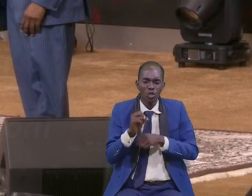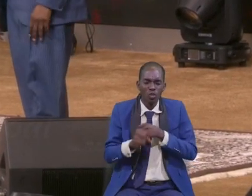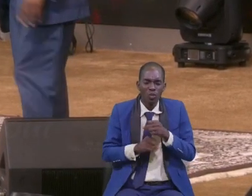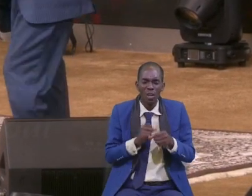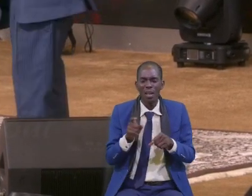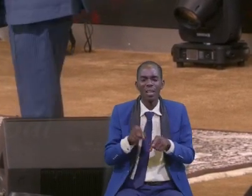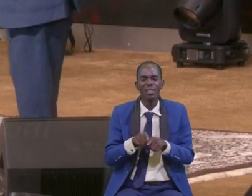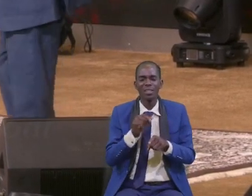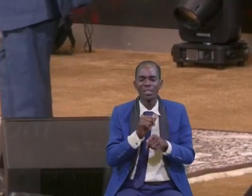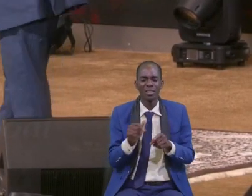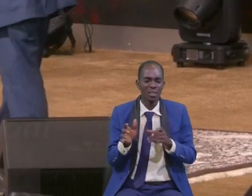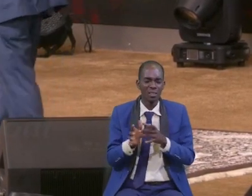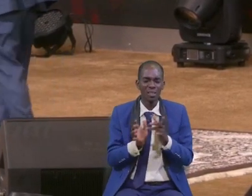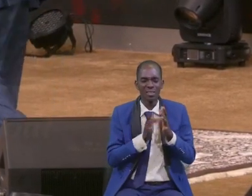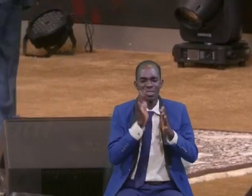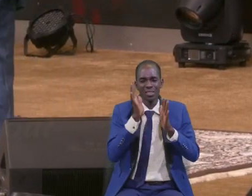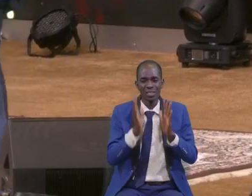Christian,